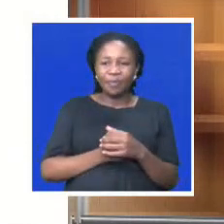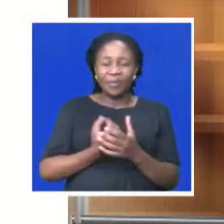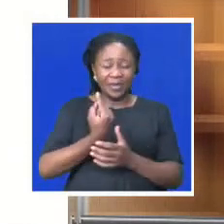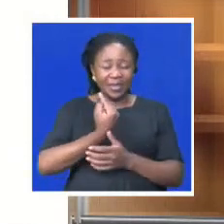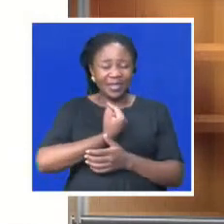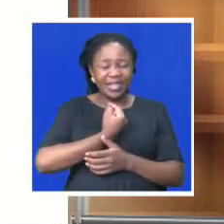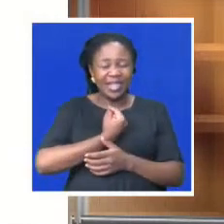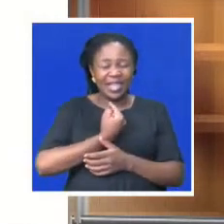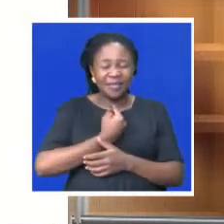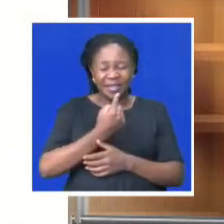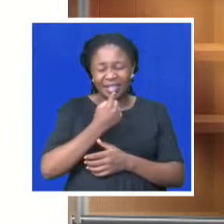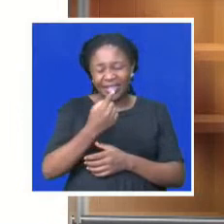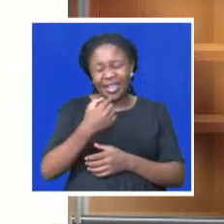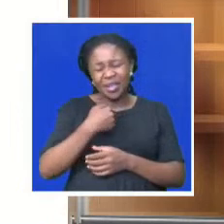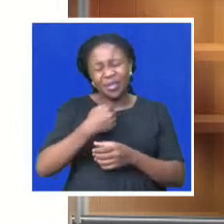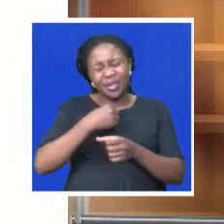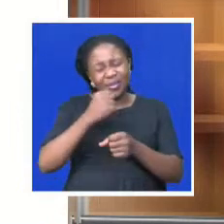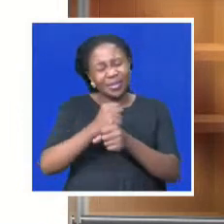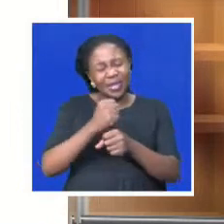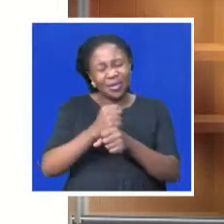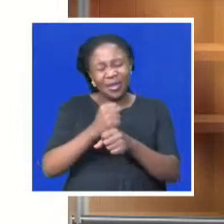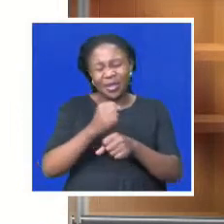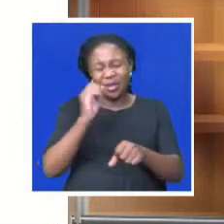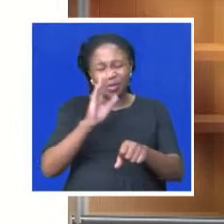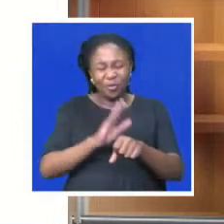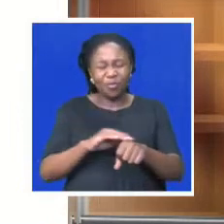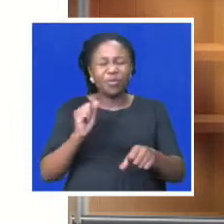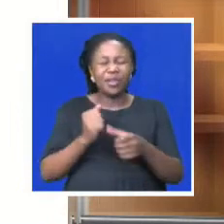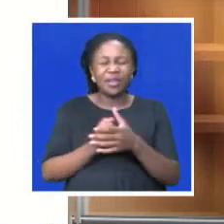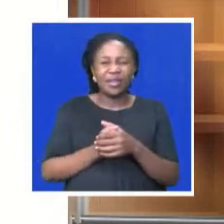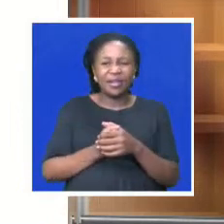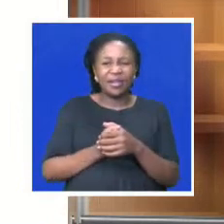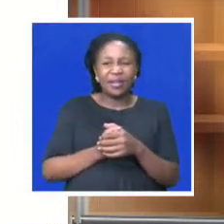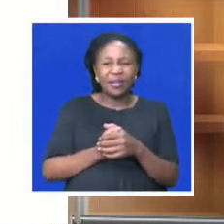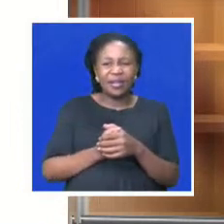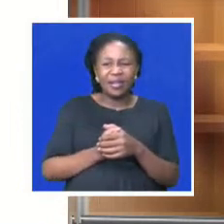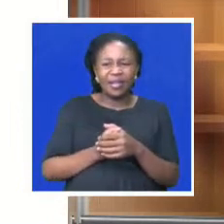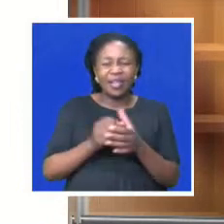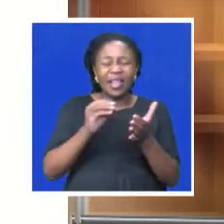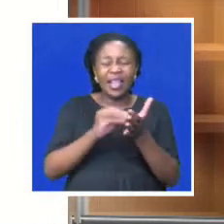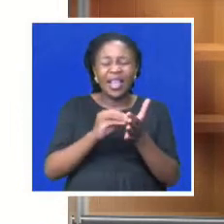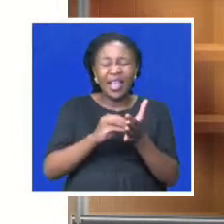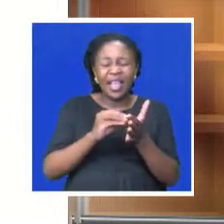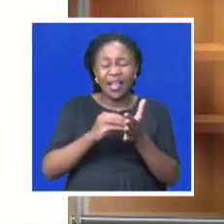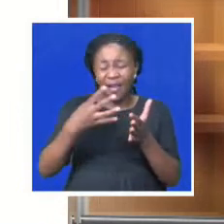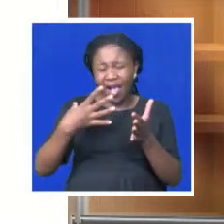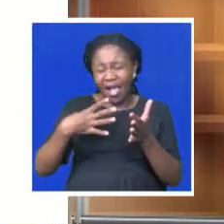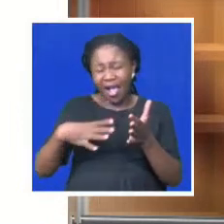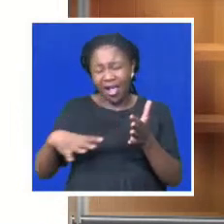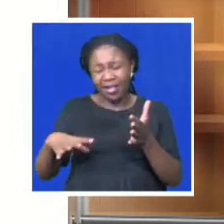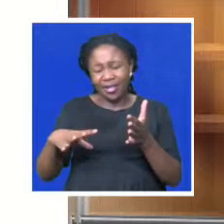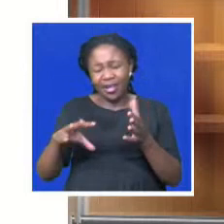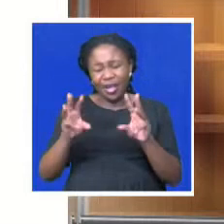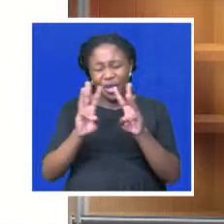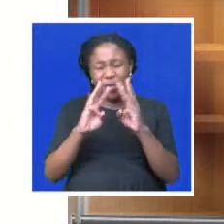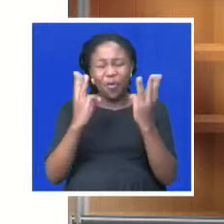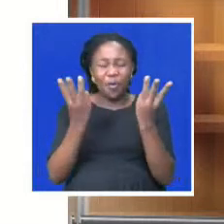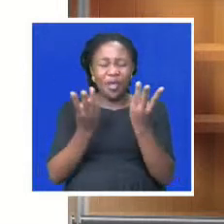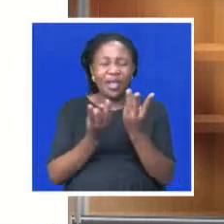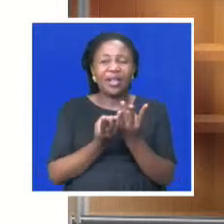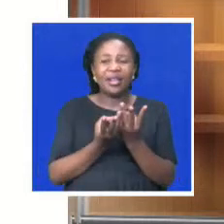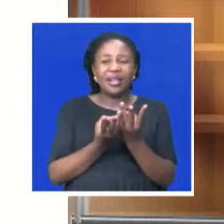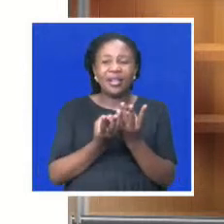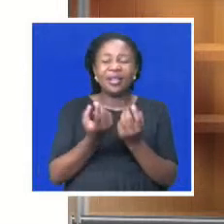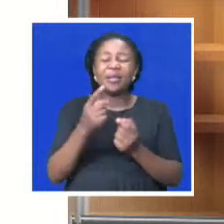that it is useless out of all the clay pots that are there in the world. So this appeals to our sense